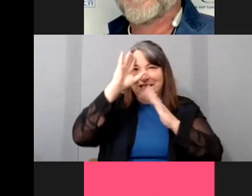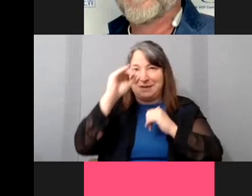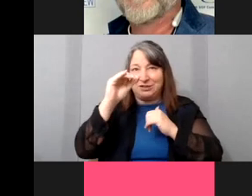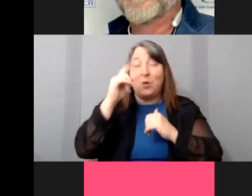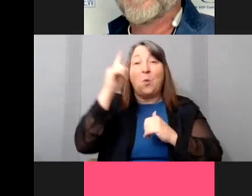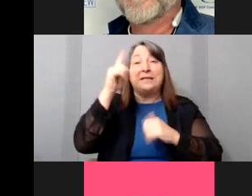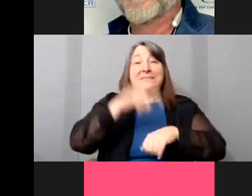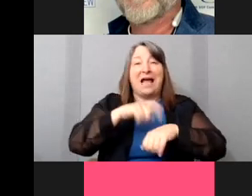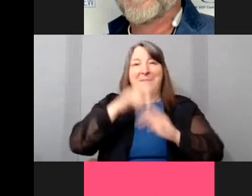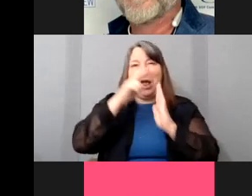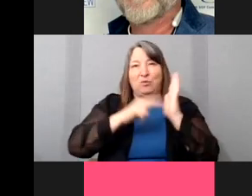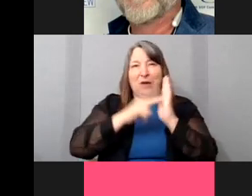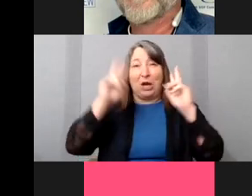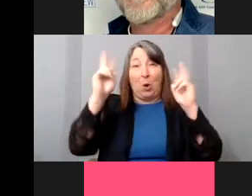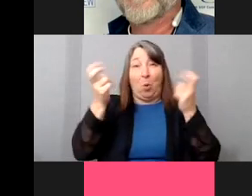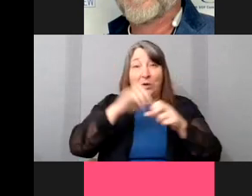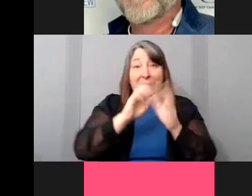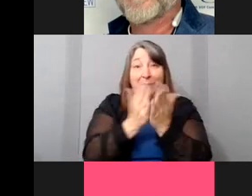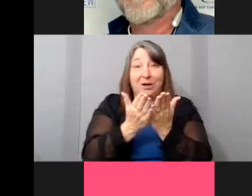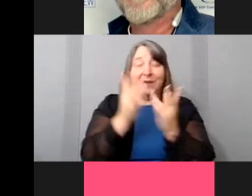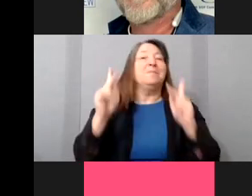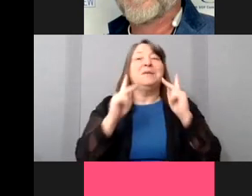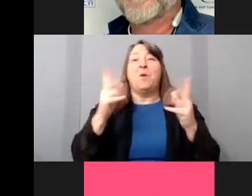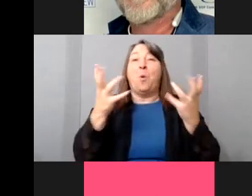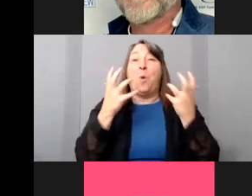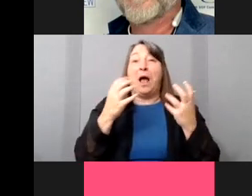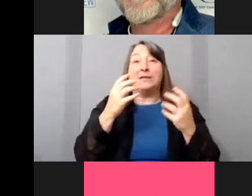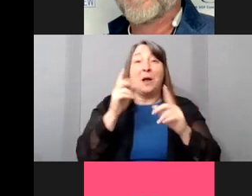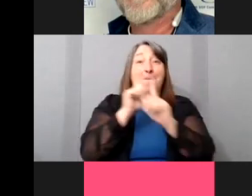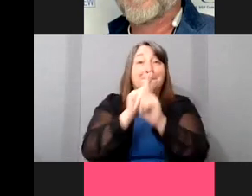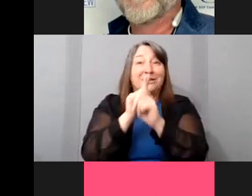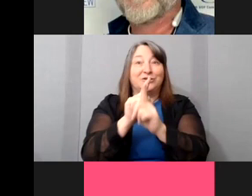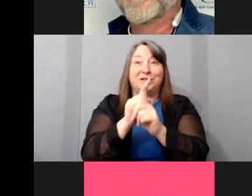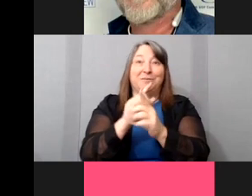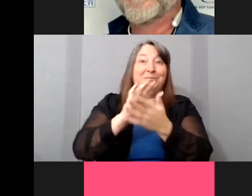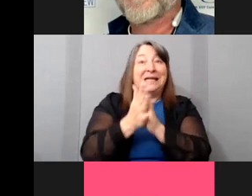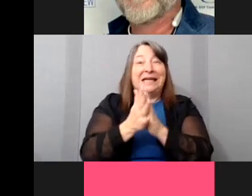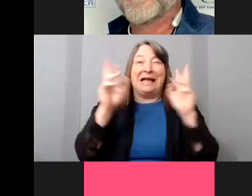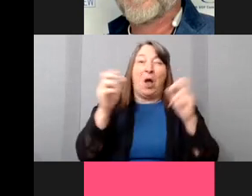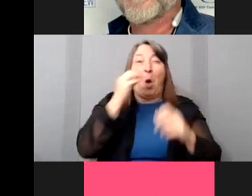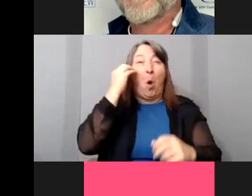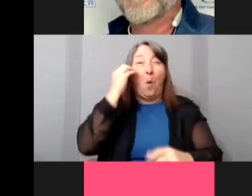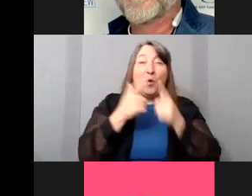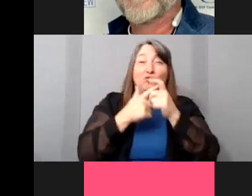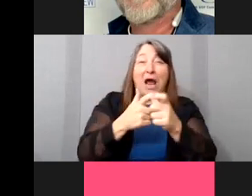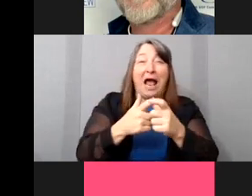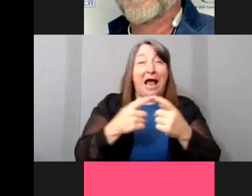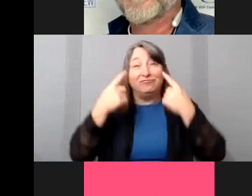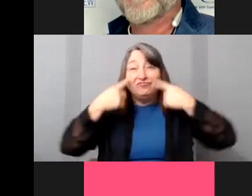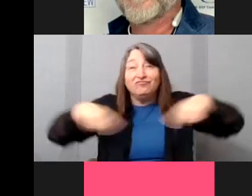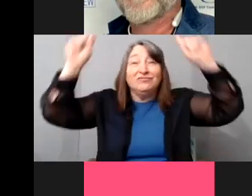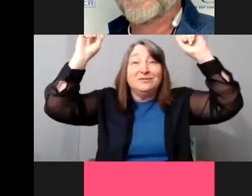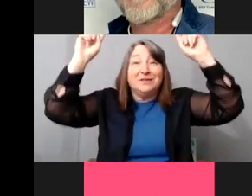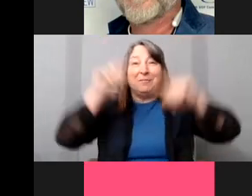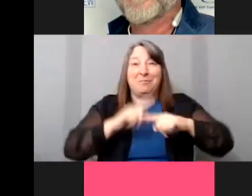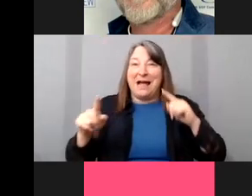that, people want mentoring to be a home run, but mentoring is often more like, playing Moneyball for those of you that are